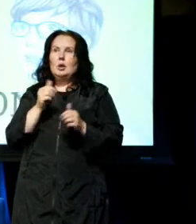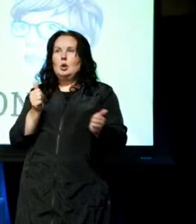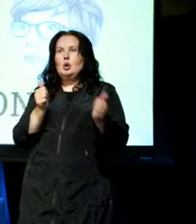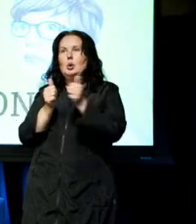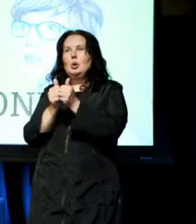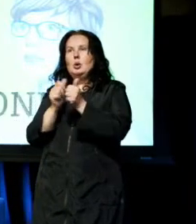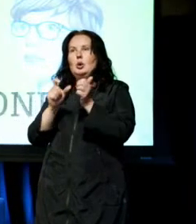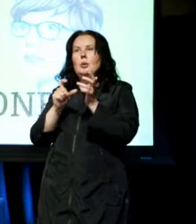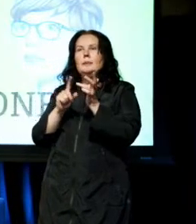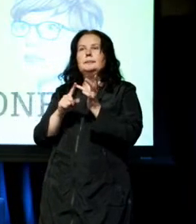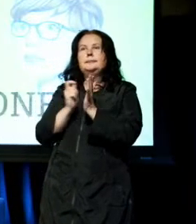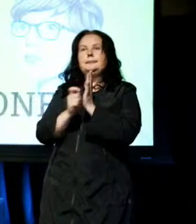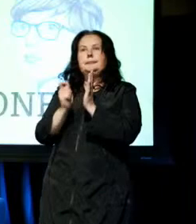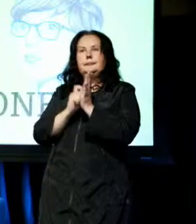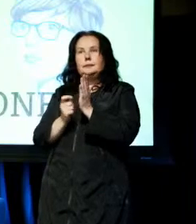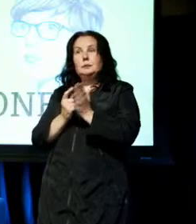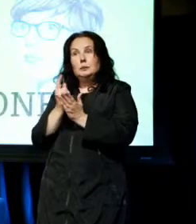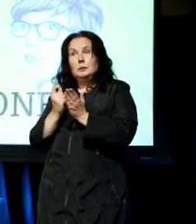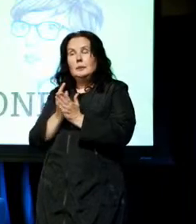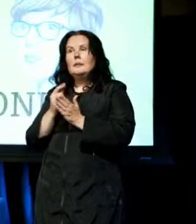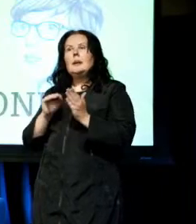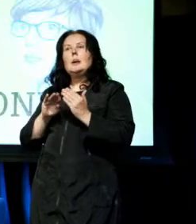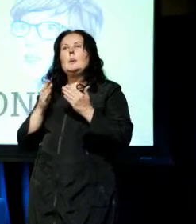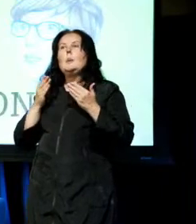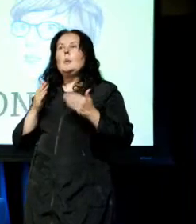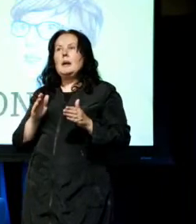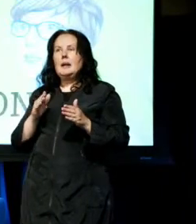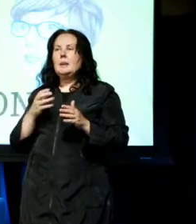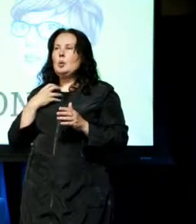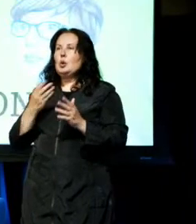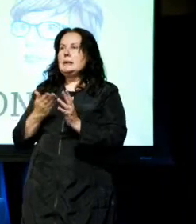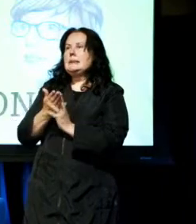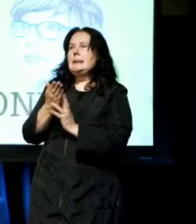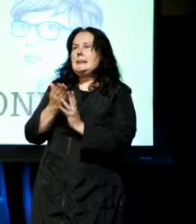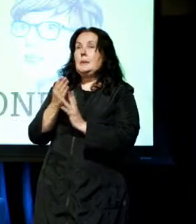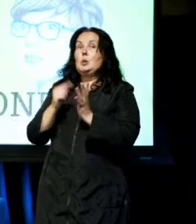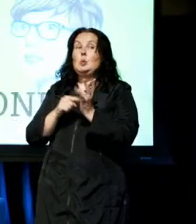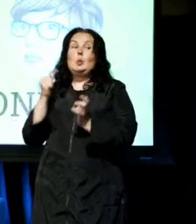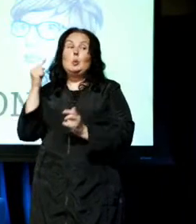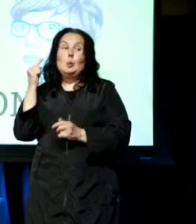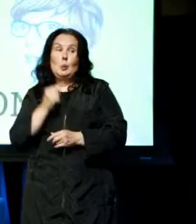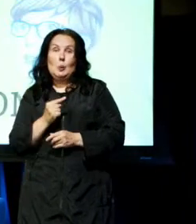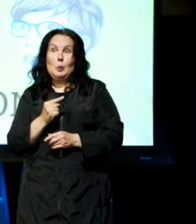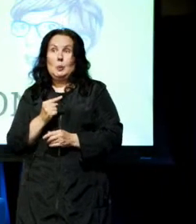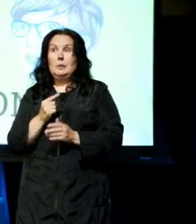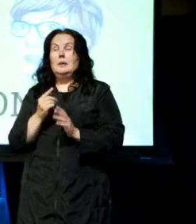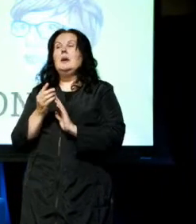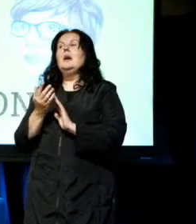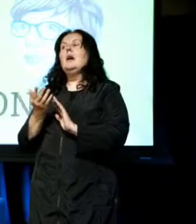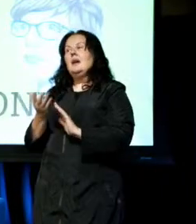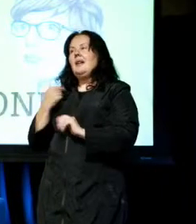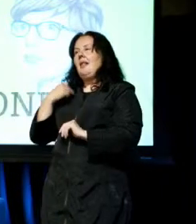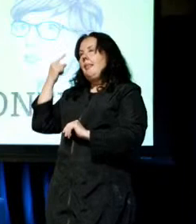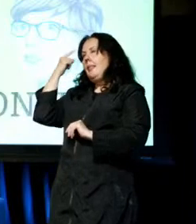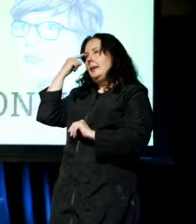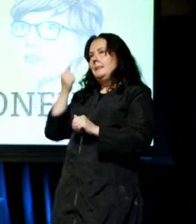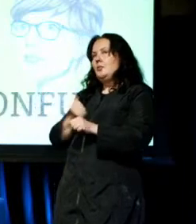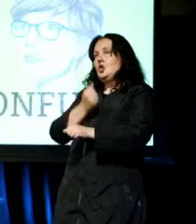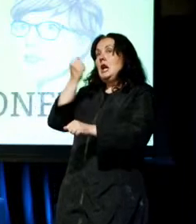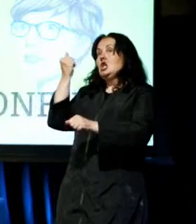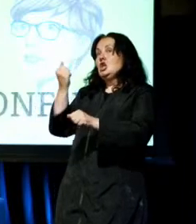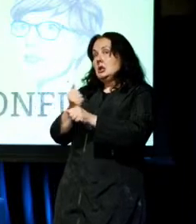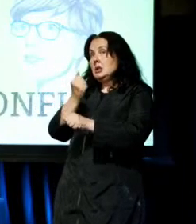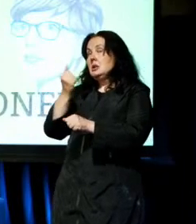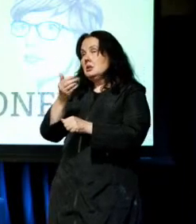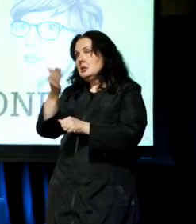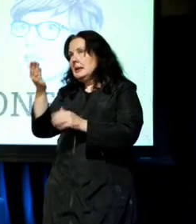co-writing opportunity in a way which is accessible to you. And I think like productions now, I think